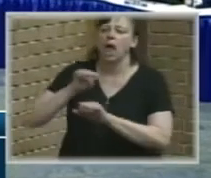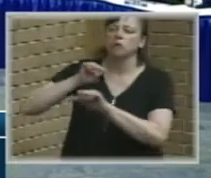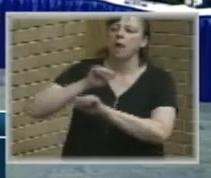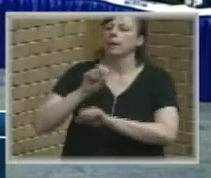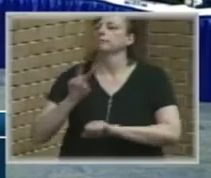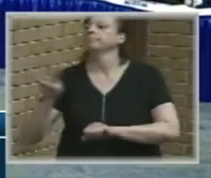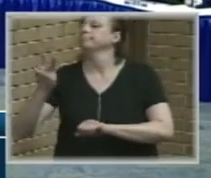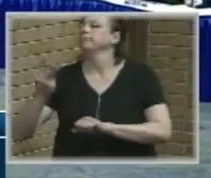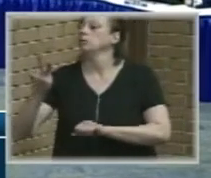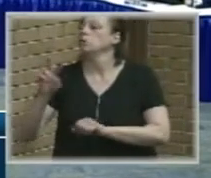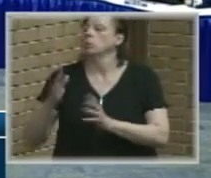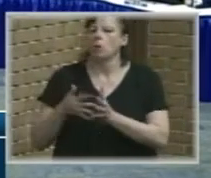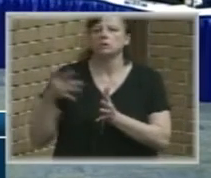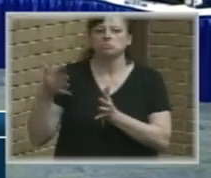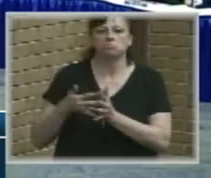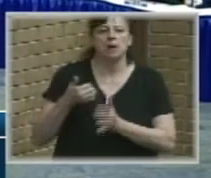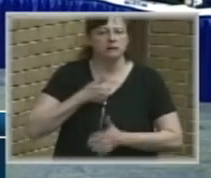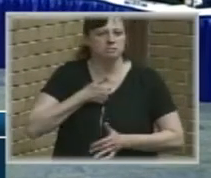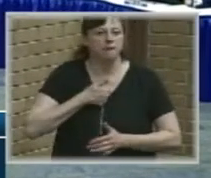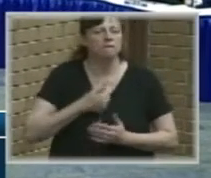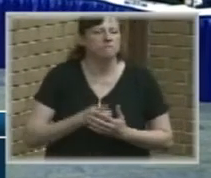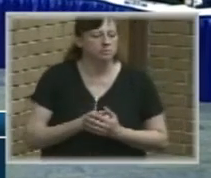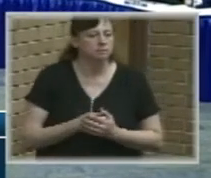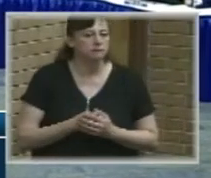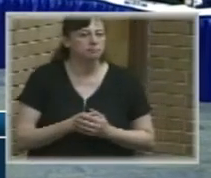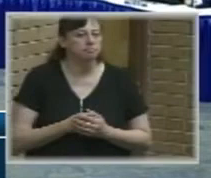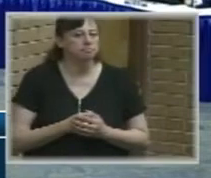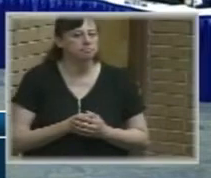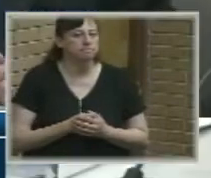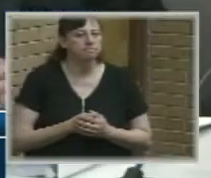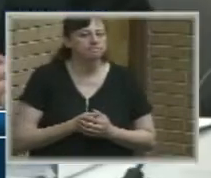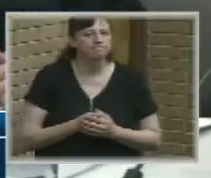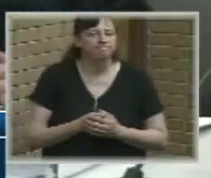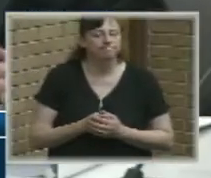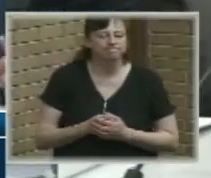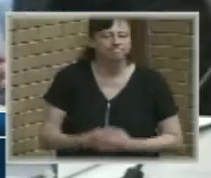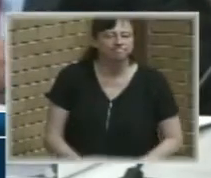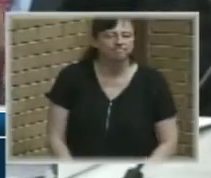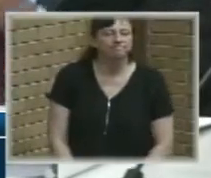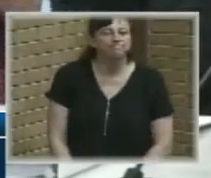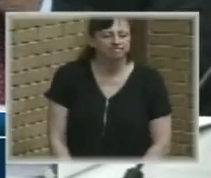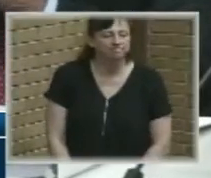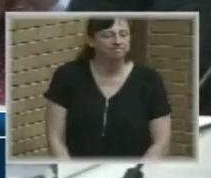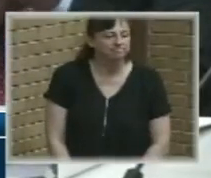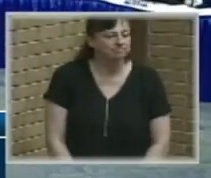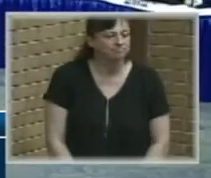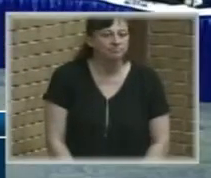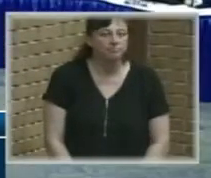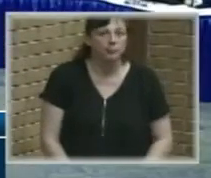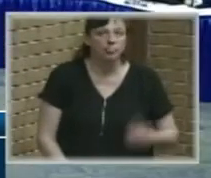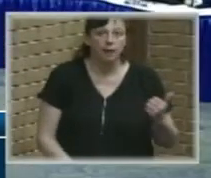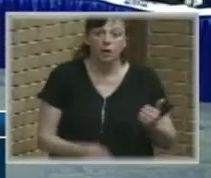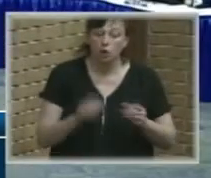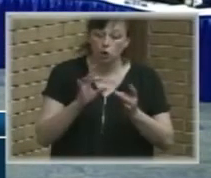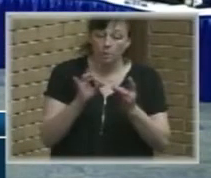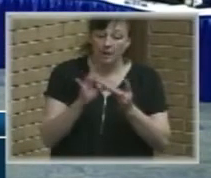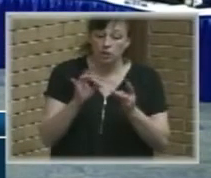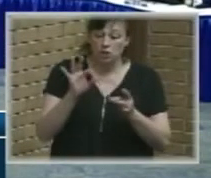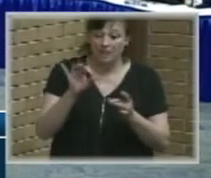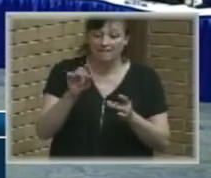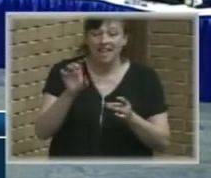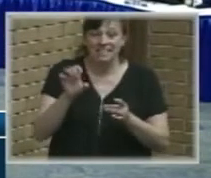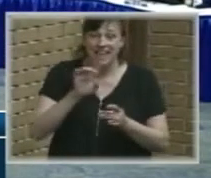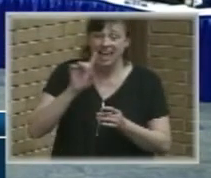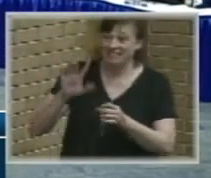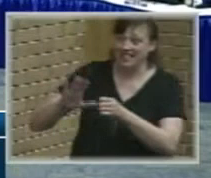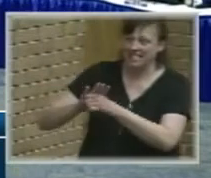to make sure things are staying maintained. Great, thank you. And Bill, you mentioned the facade. Is it the entire facade? The